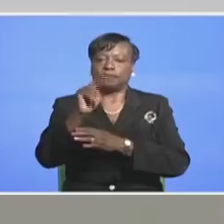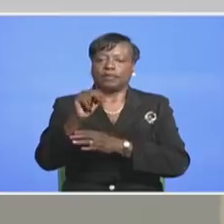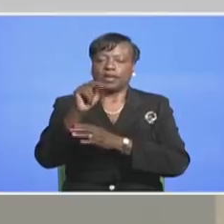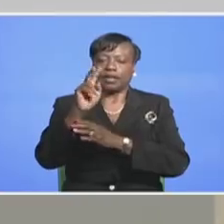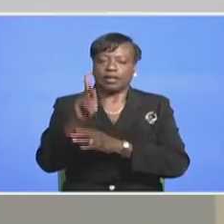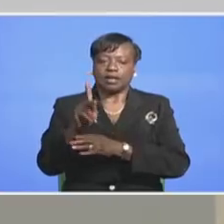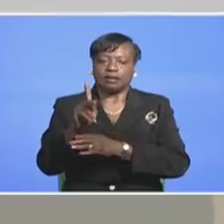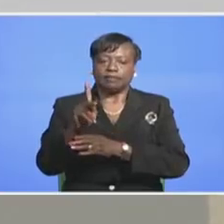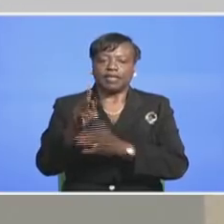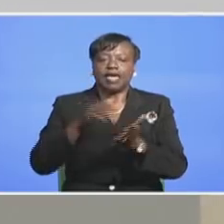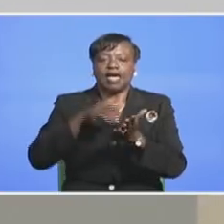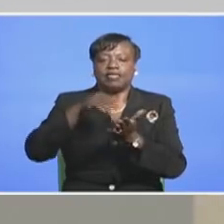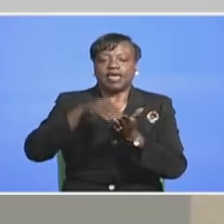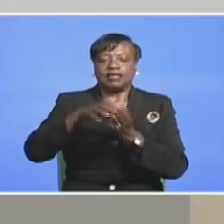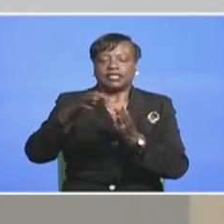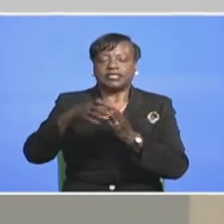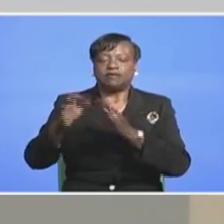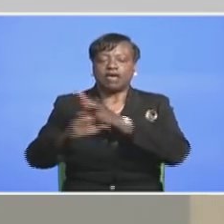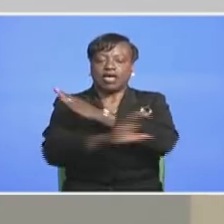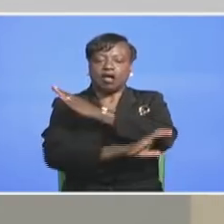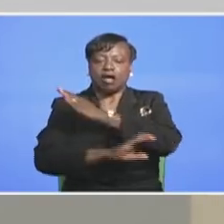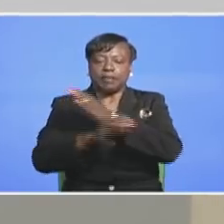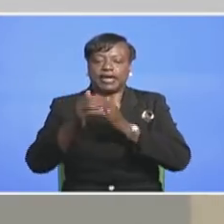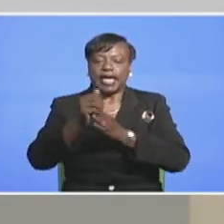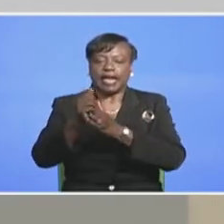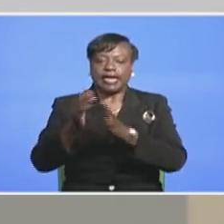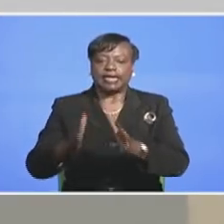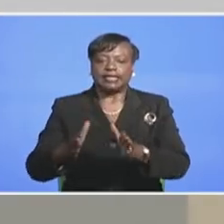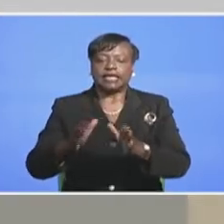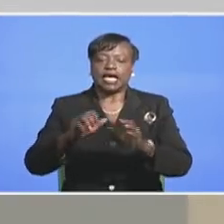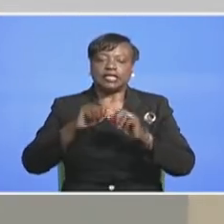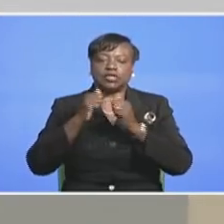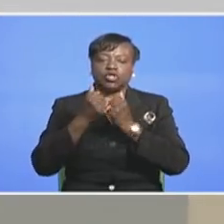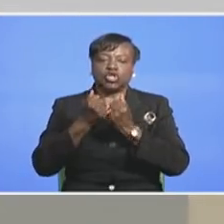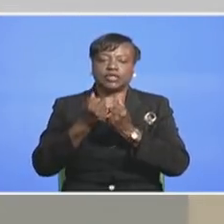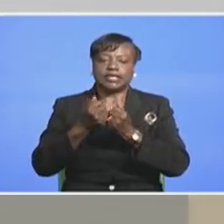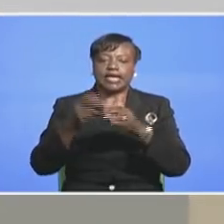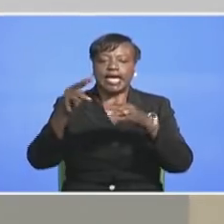Spouses of Caribbean Leaders Association network, of which